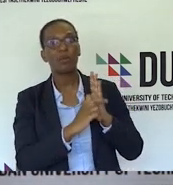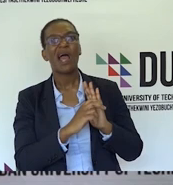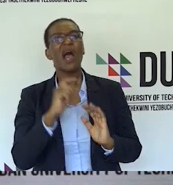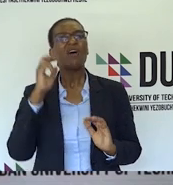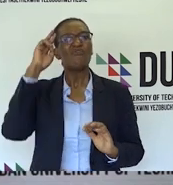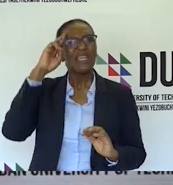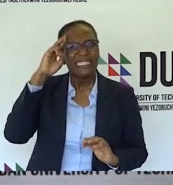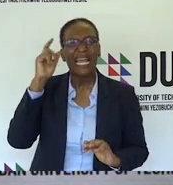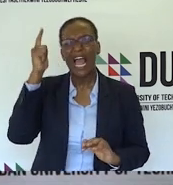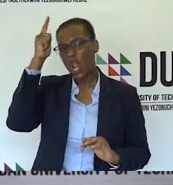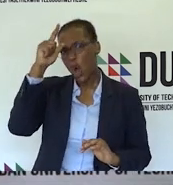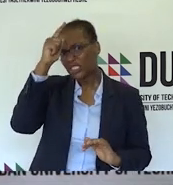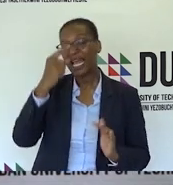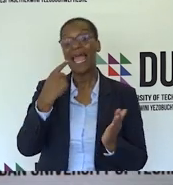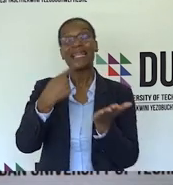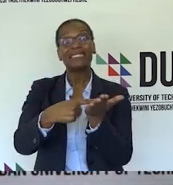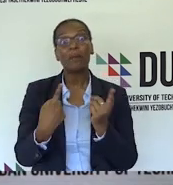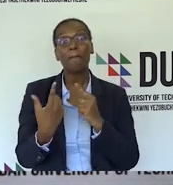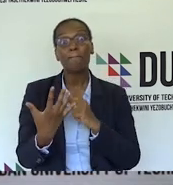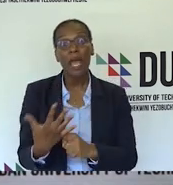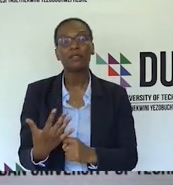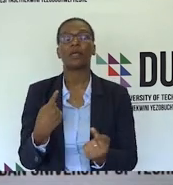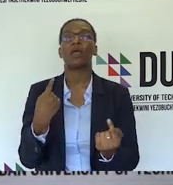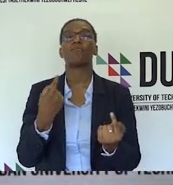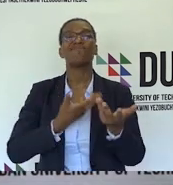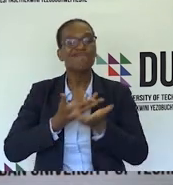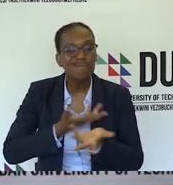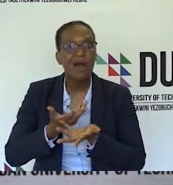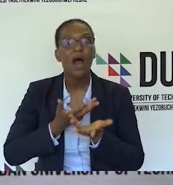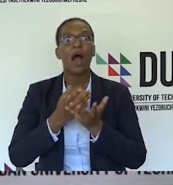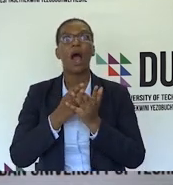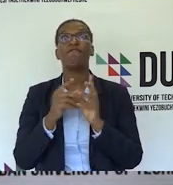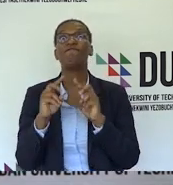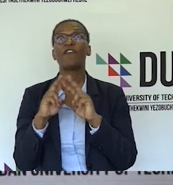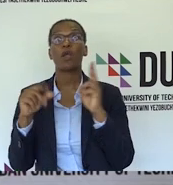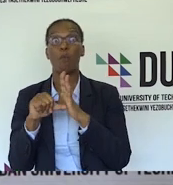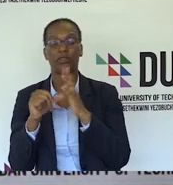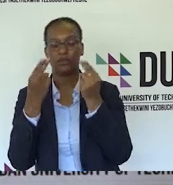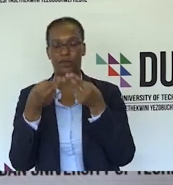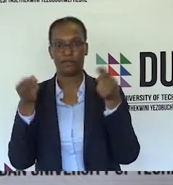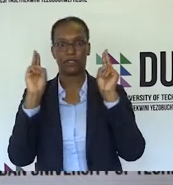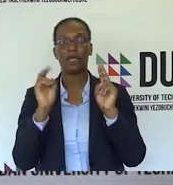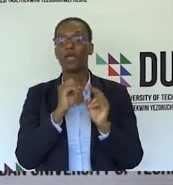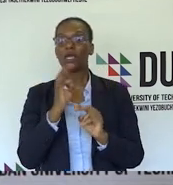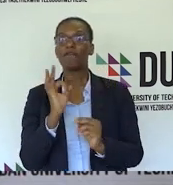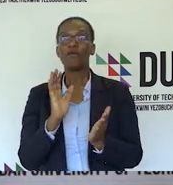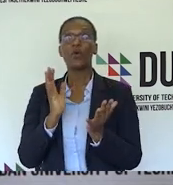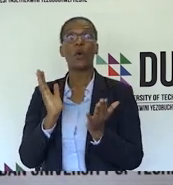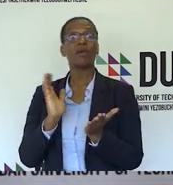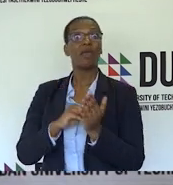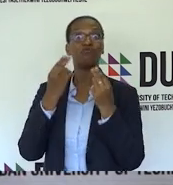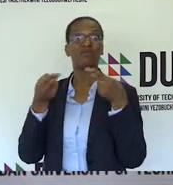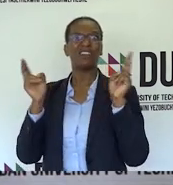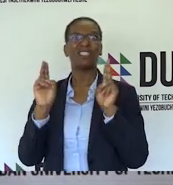logic, dialogue and debate are the hallmarks of university education. If you have come here for something else,